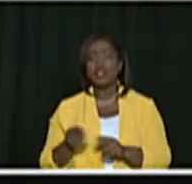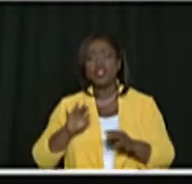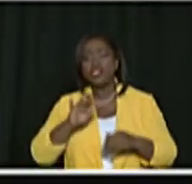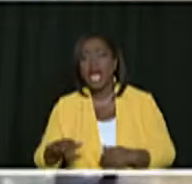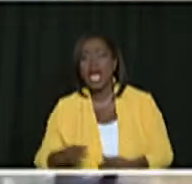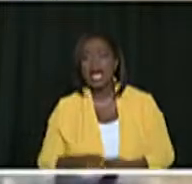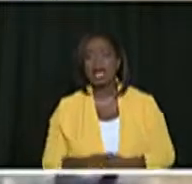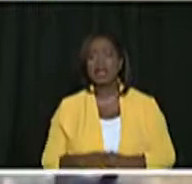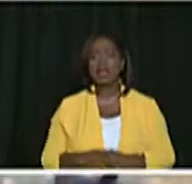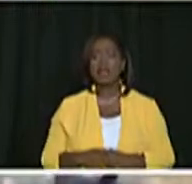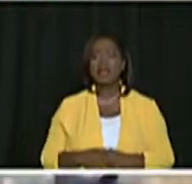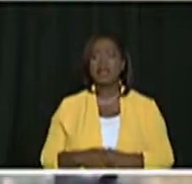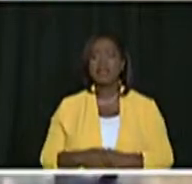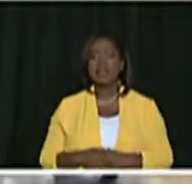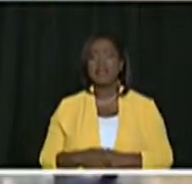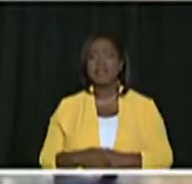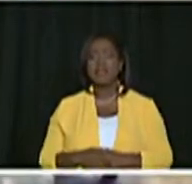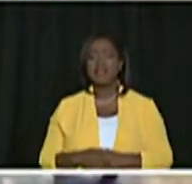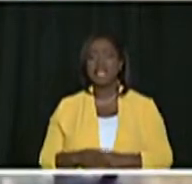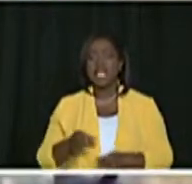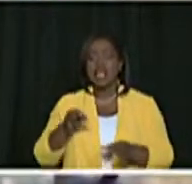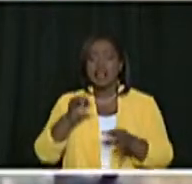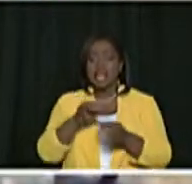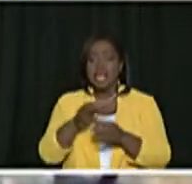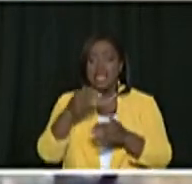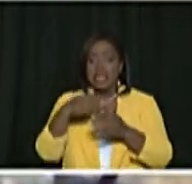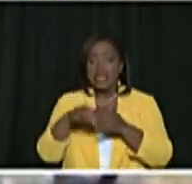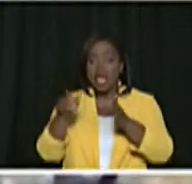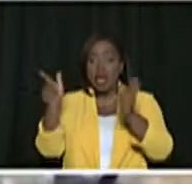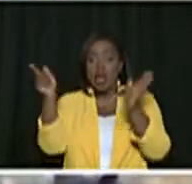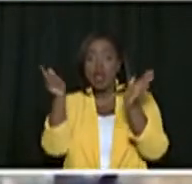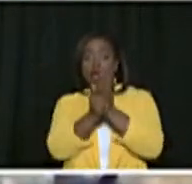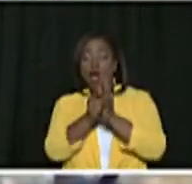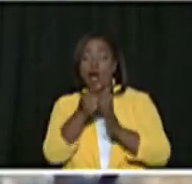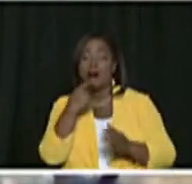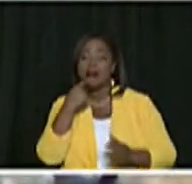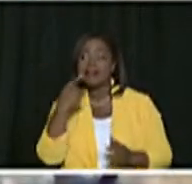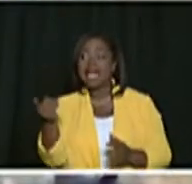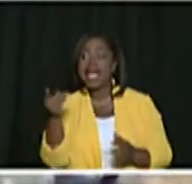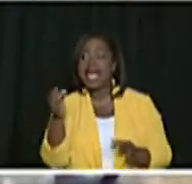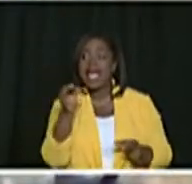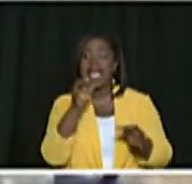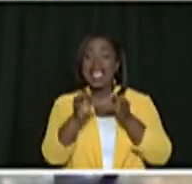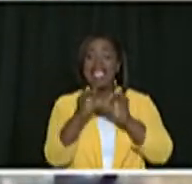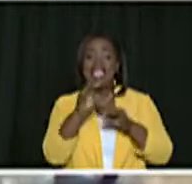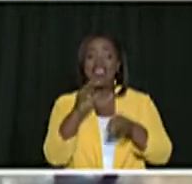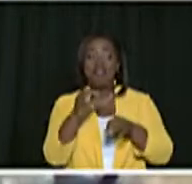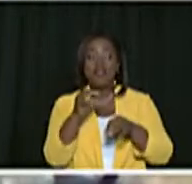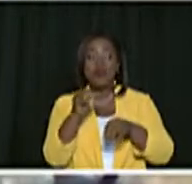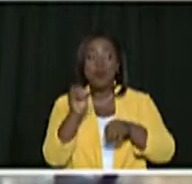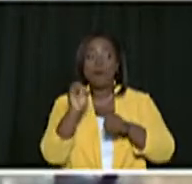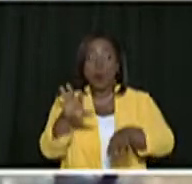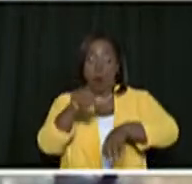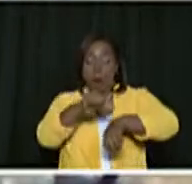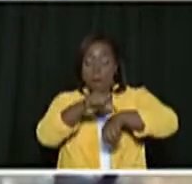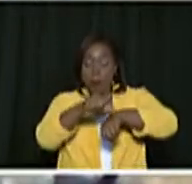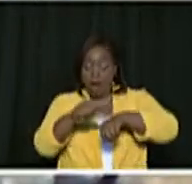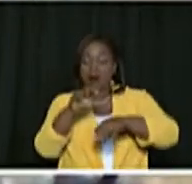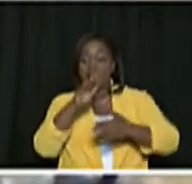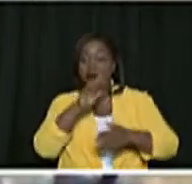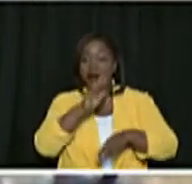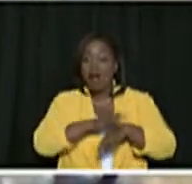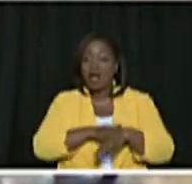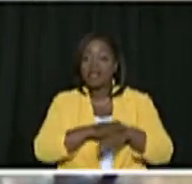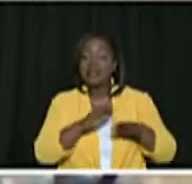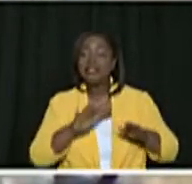CCPA said if you administer those kinds of cruelty where the child has marks and welts and the child can prove that this kind of treatment was meted